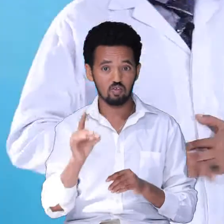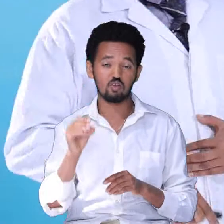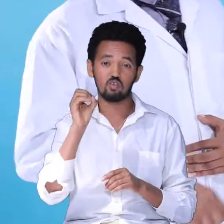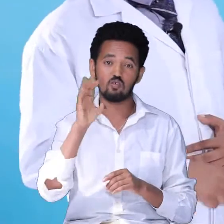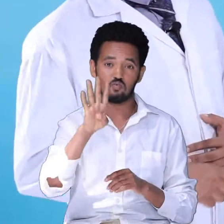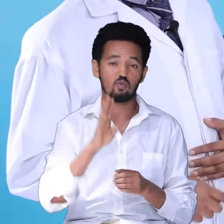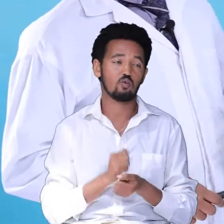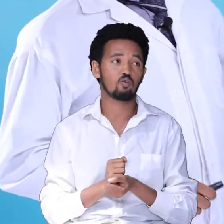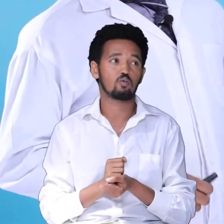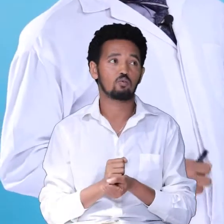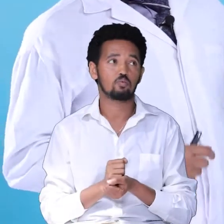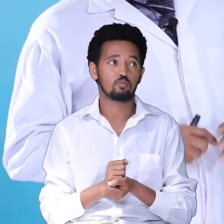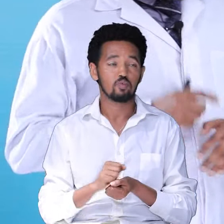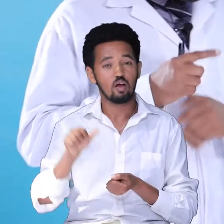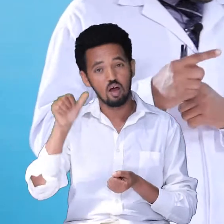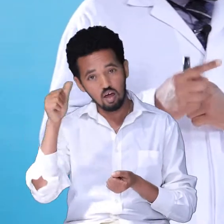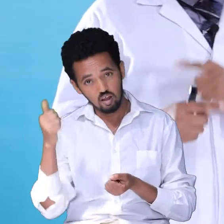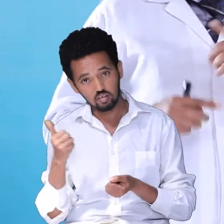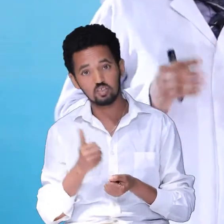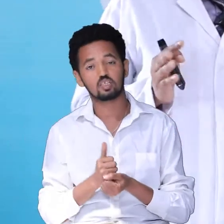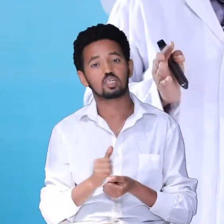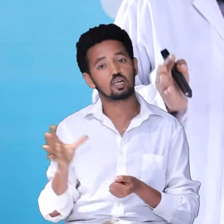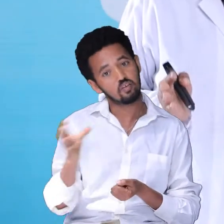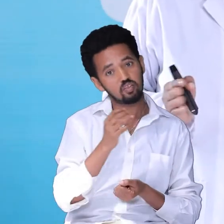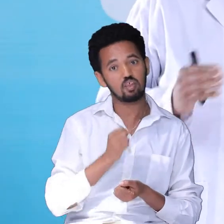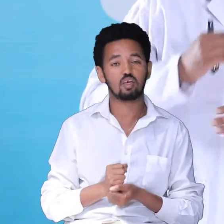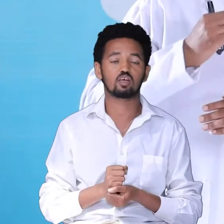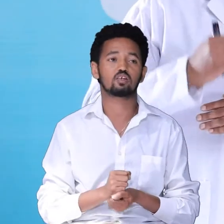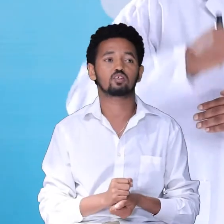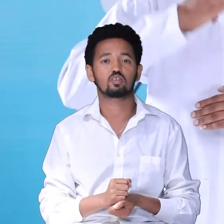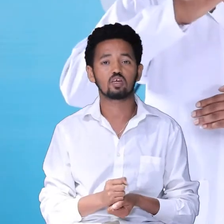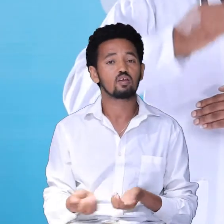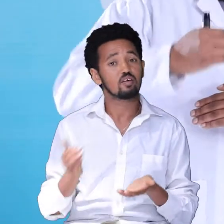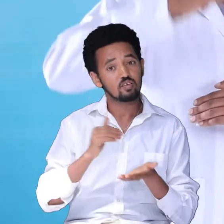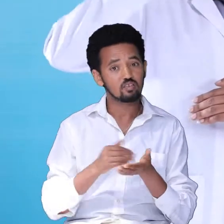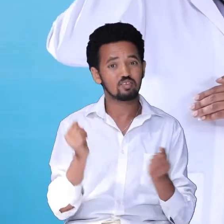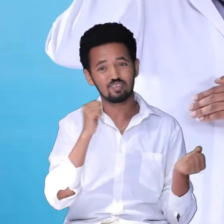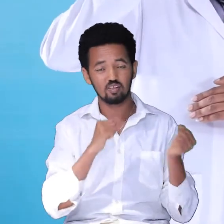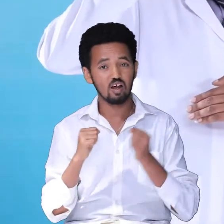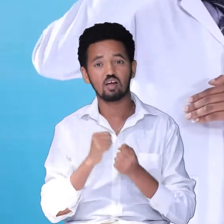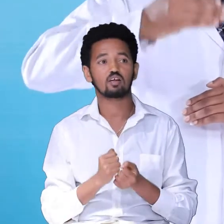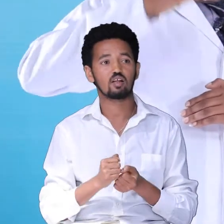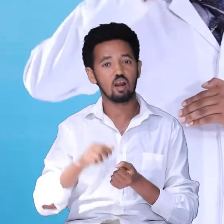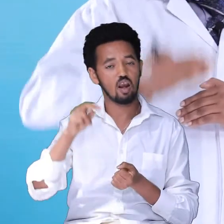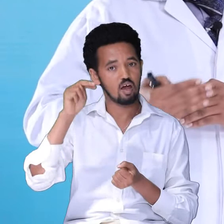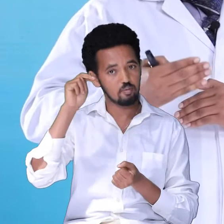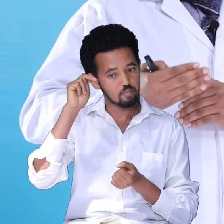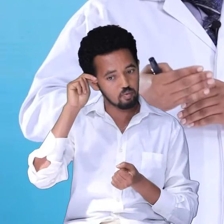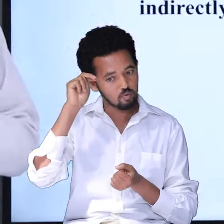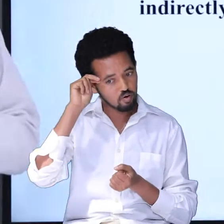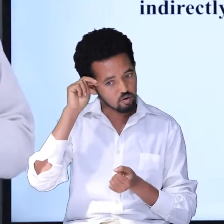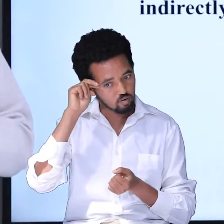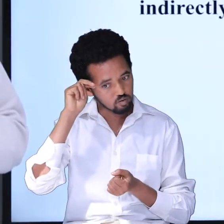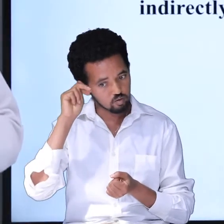1804. Another alliance was organized to struggle against Napoleon